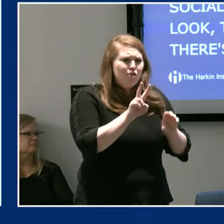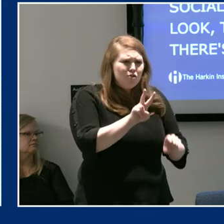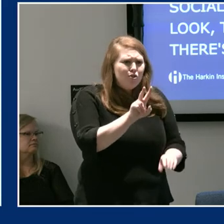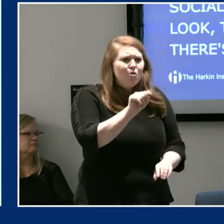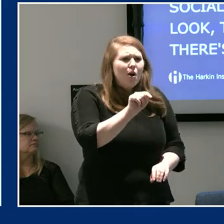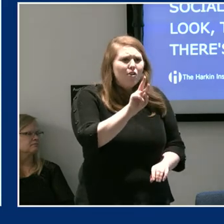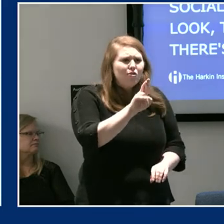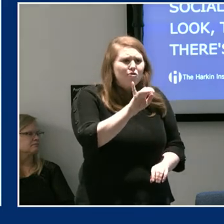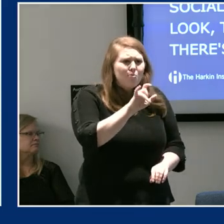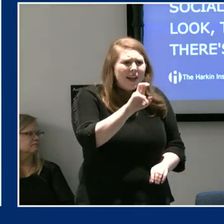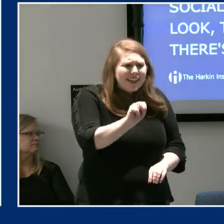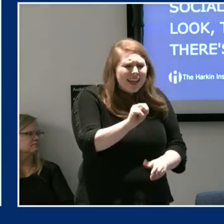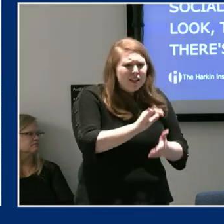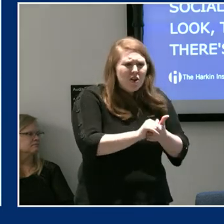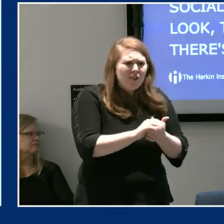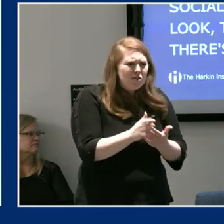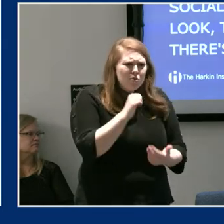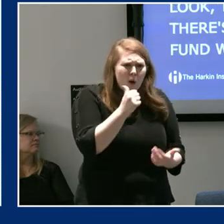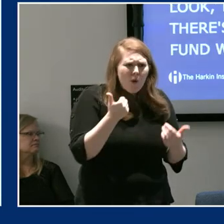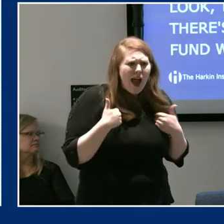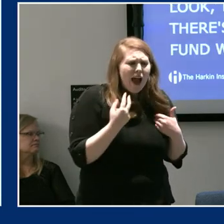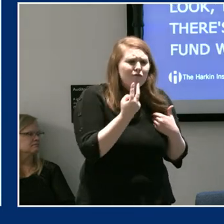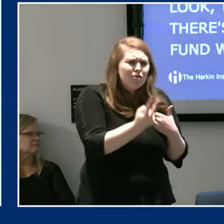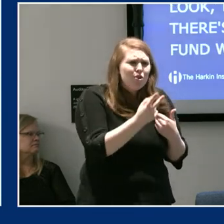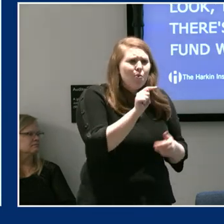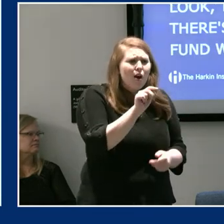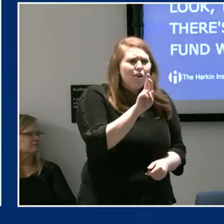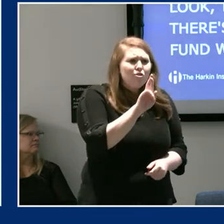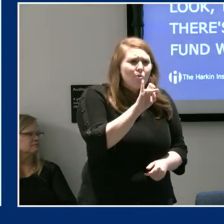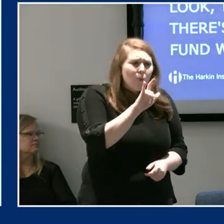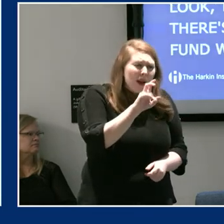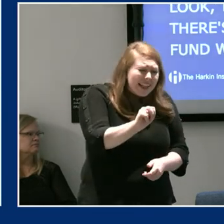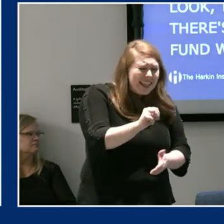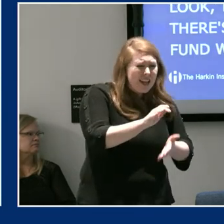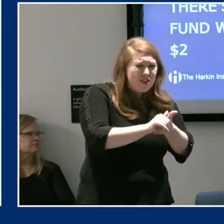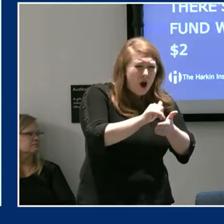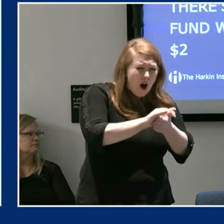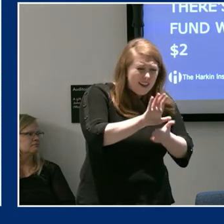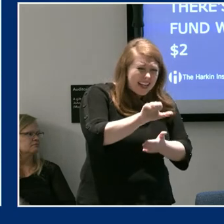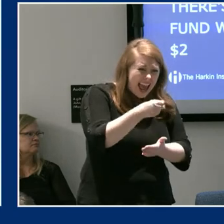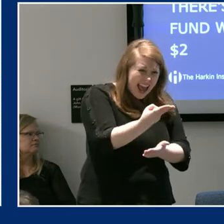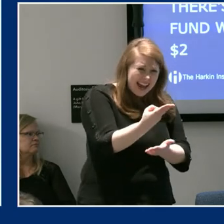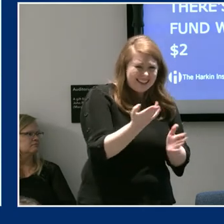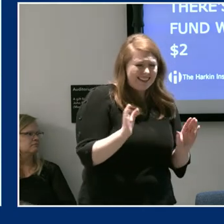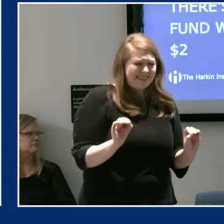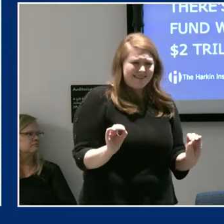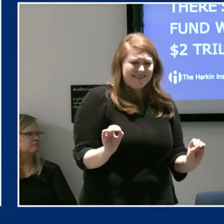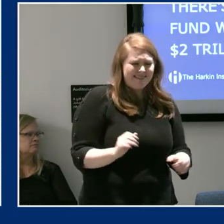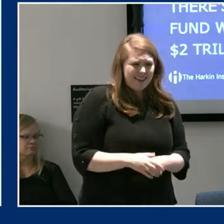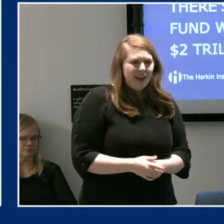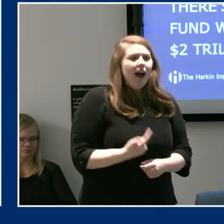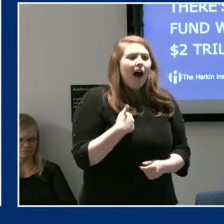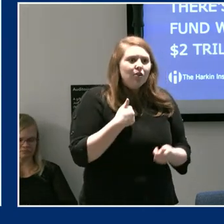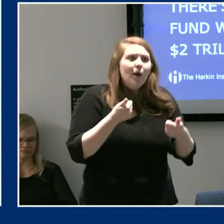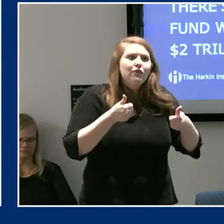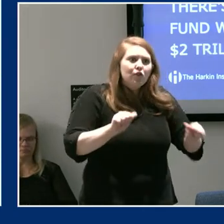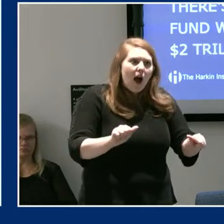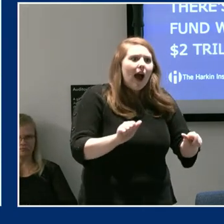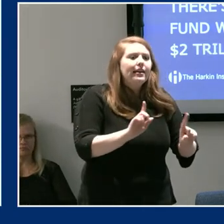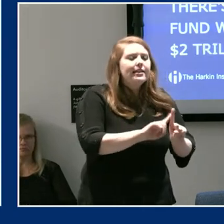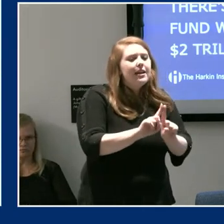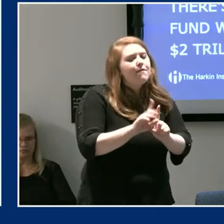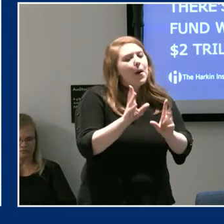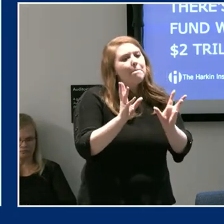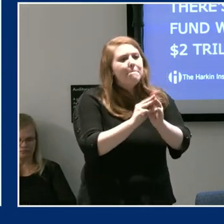trillion. You wouldn't have $2 trillion in cash. And I've tried at town hall meetings, and I've done them with